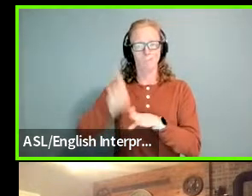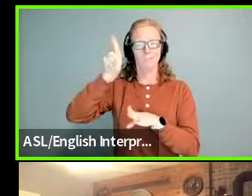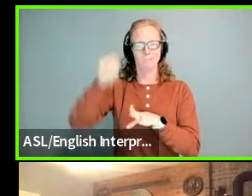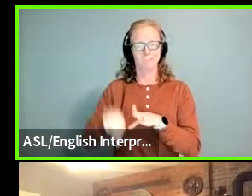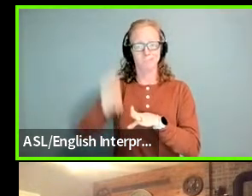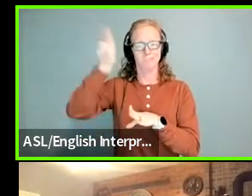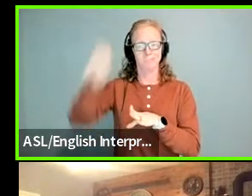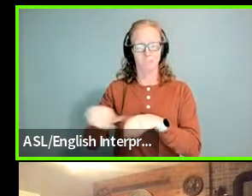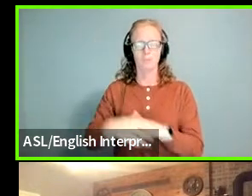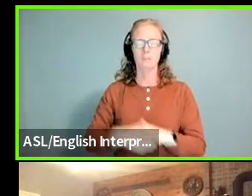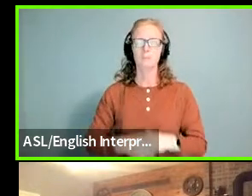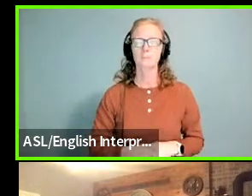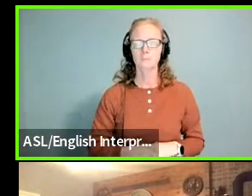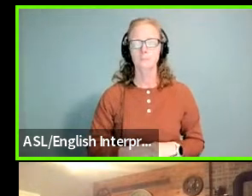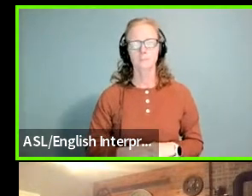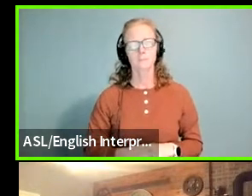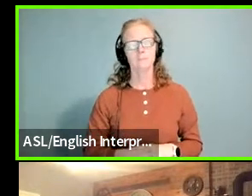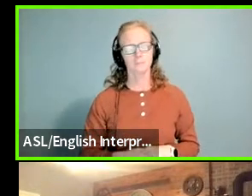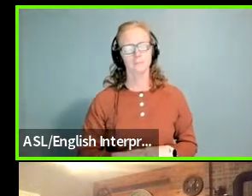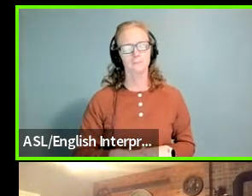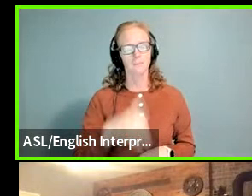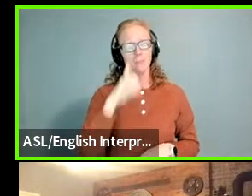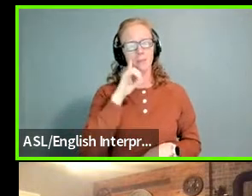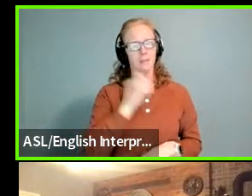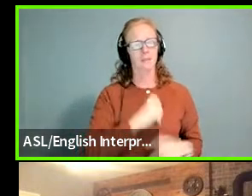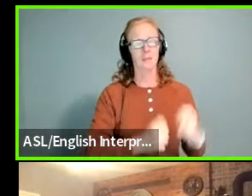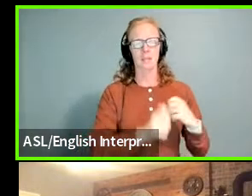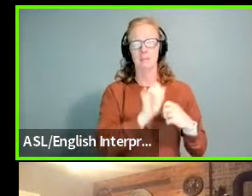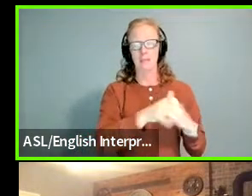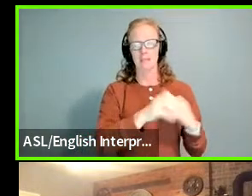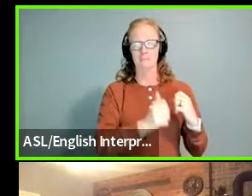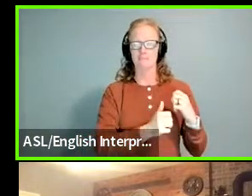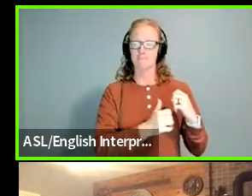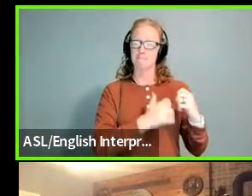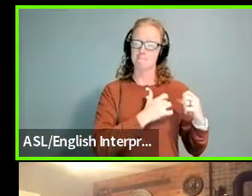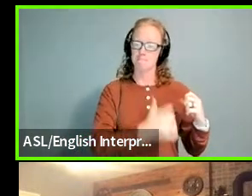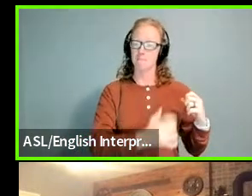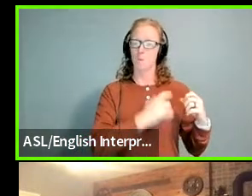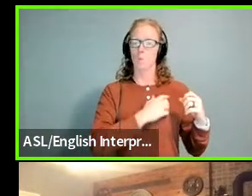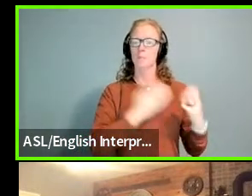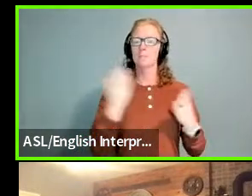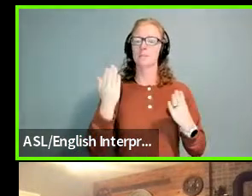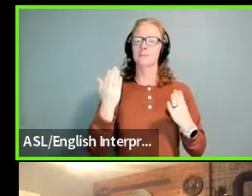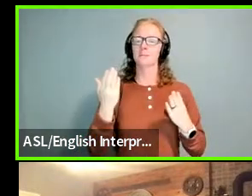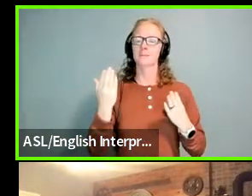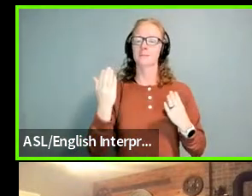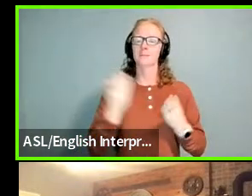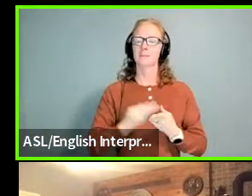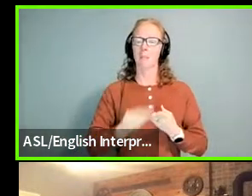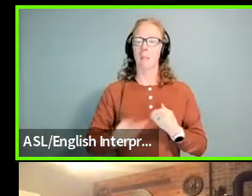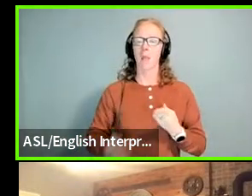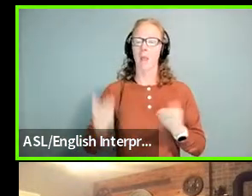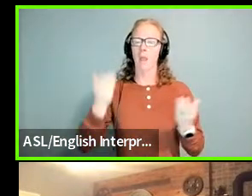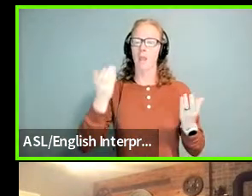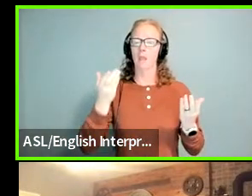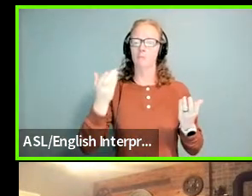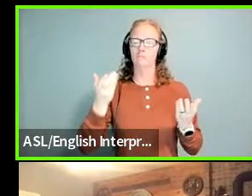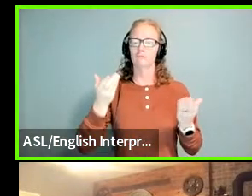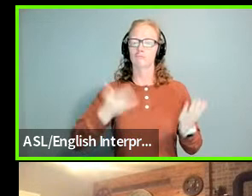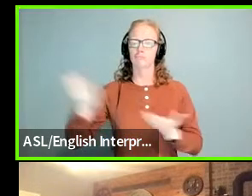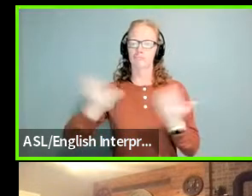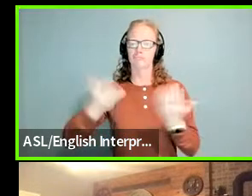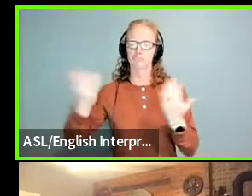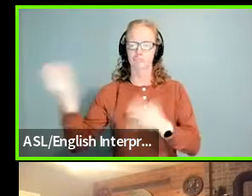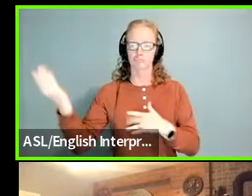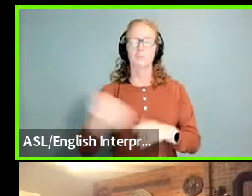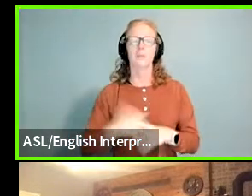And so I think this was mostly based on kind of the supply chains that were being surveyed. But it